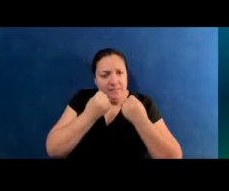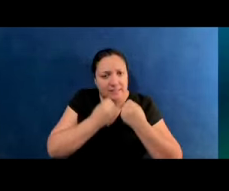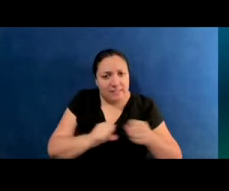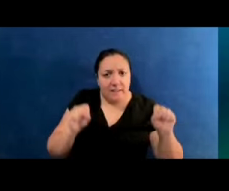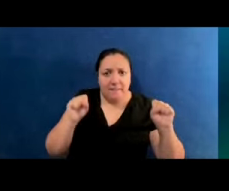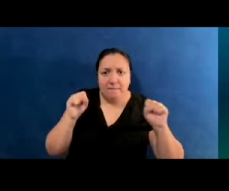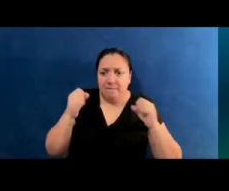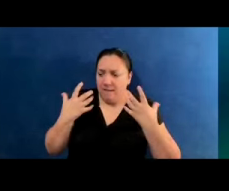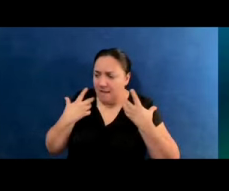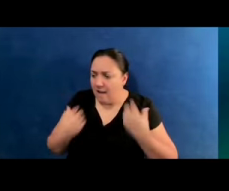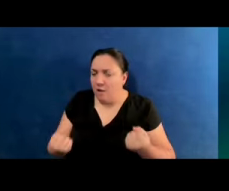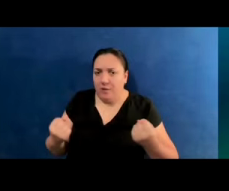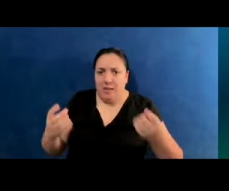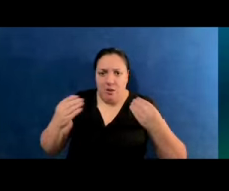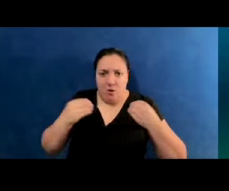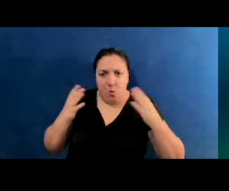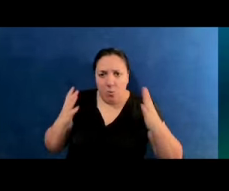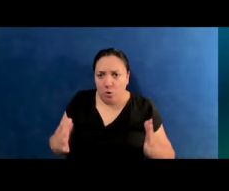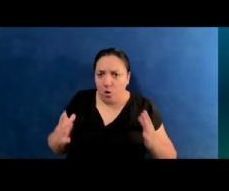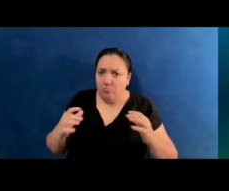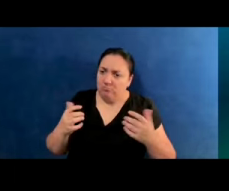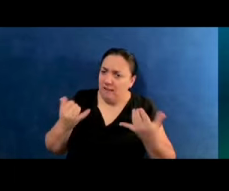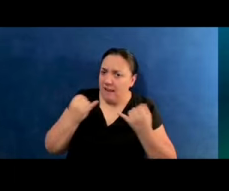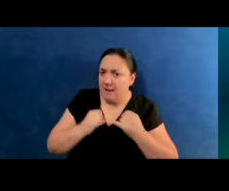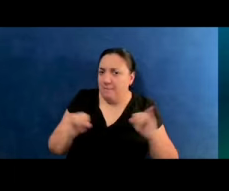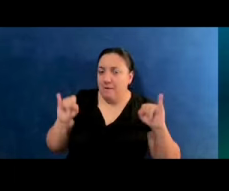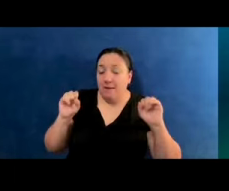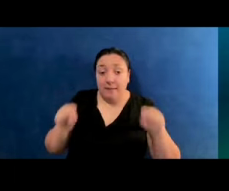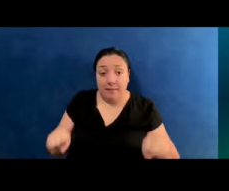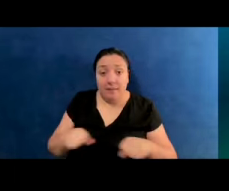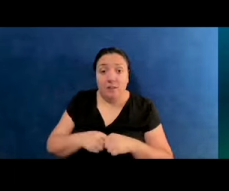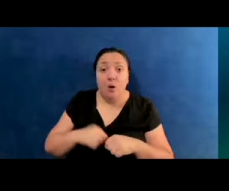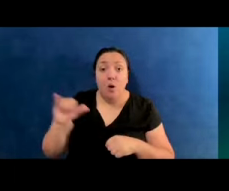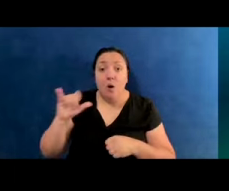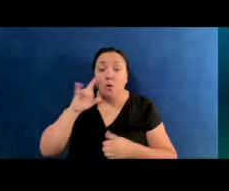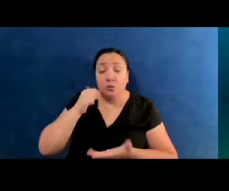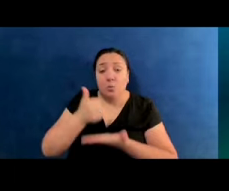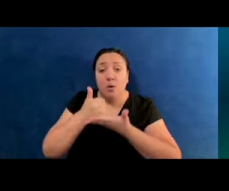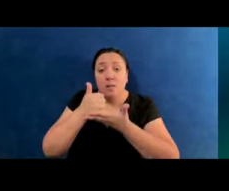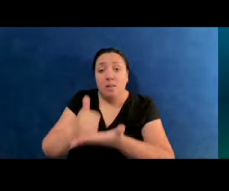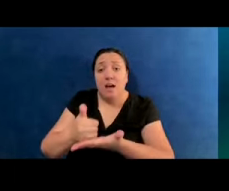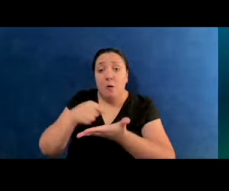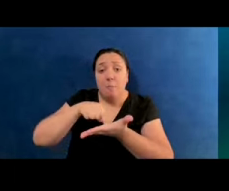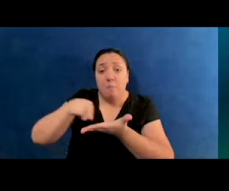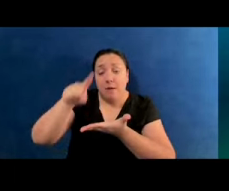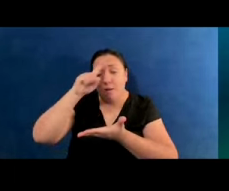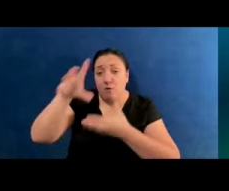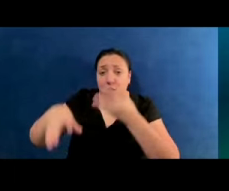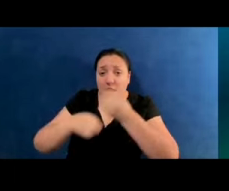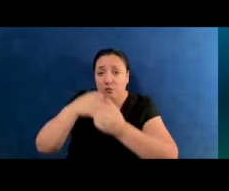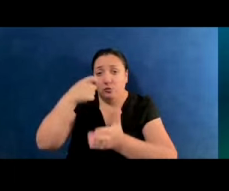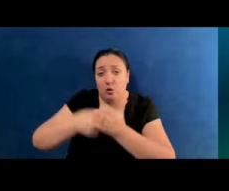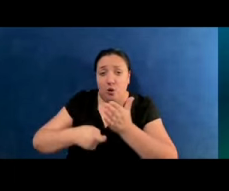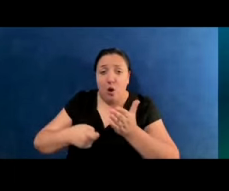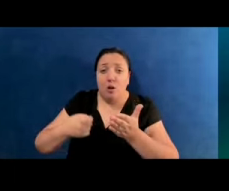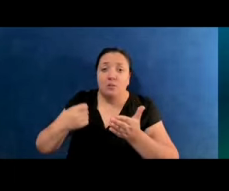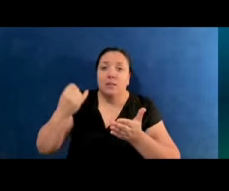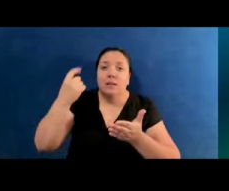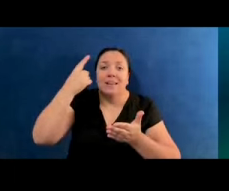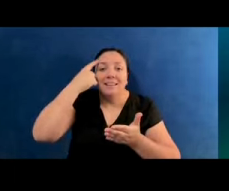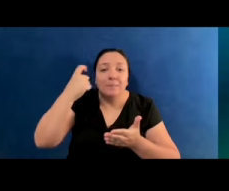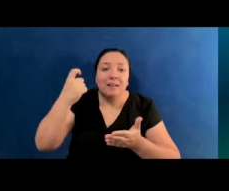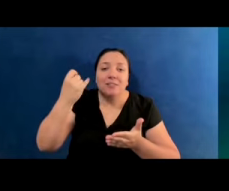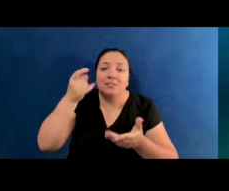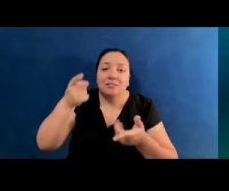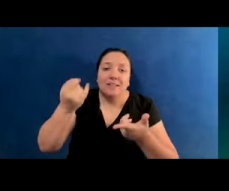good life. And ABLE funds can be used to pay for the extra costs associated with living with a disability.